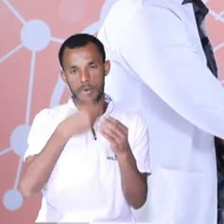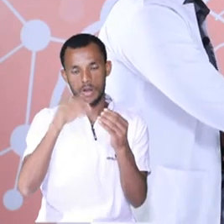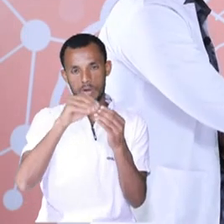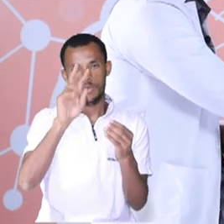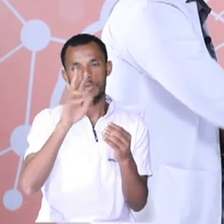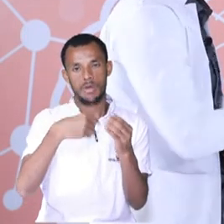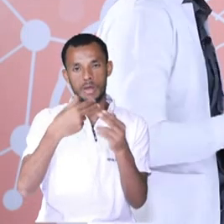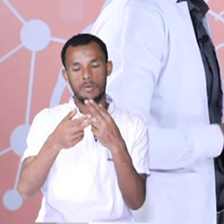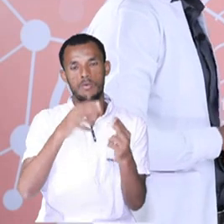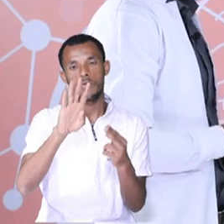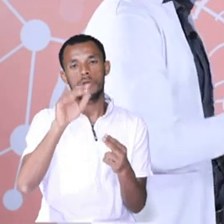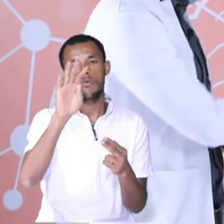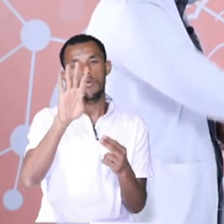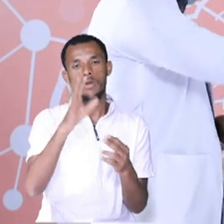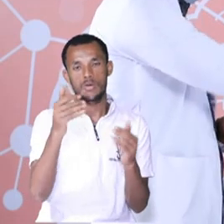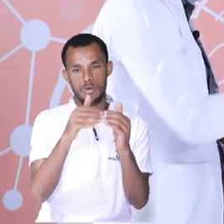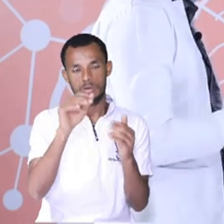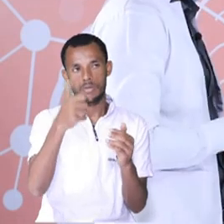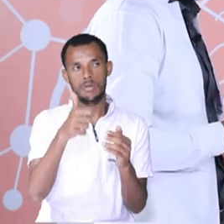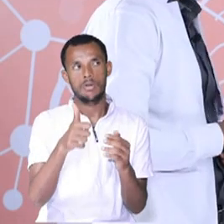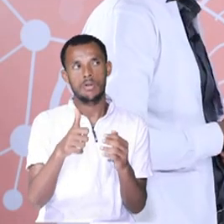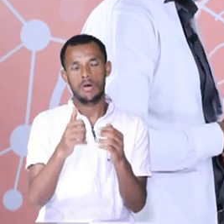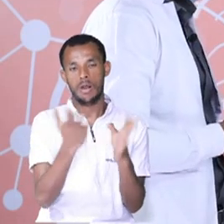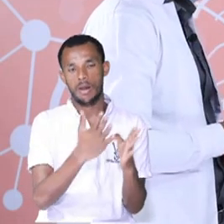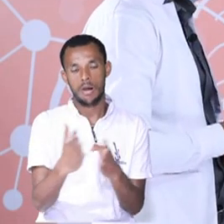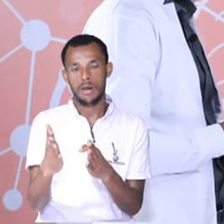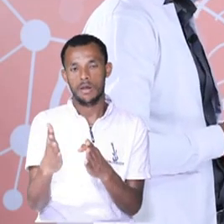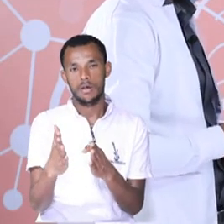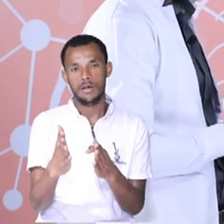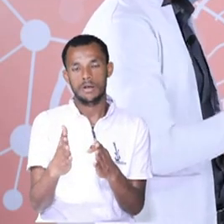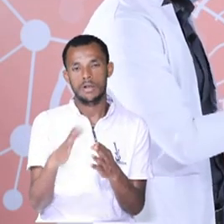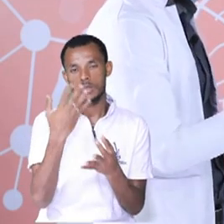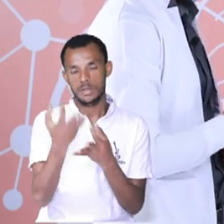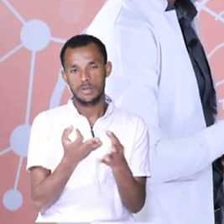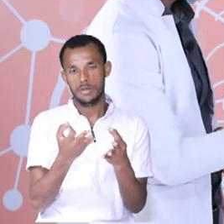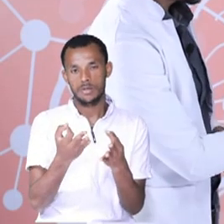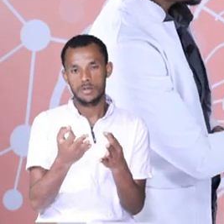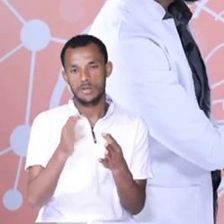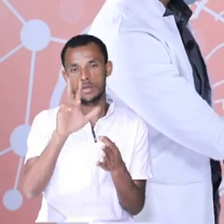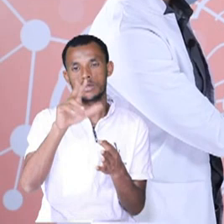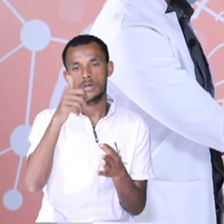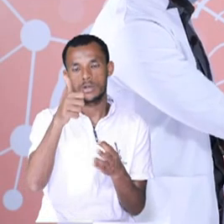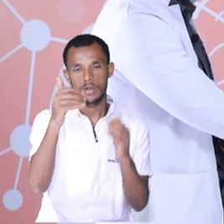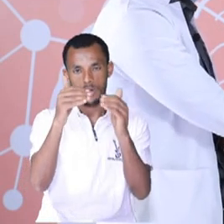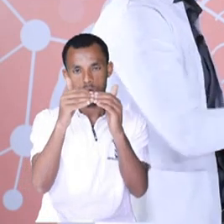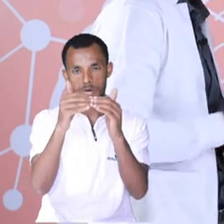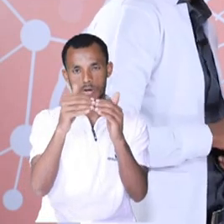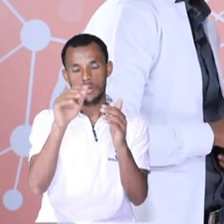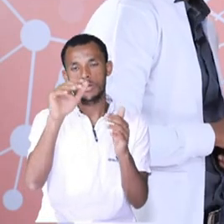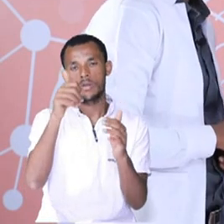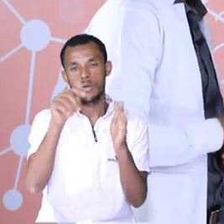4 is equal to 10. Now, let's rearrange the expression. Now, 3a is equal to